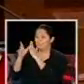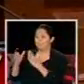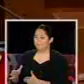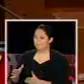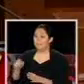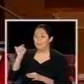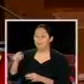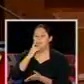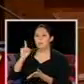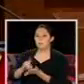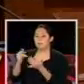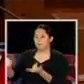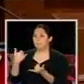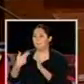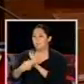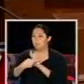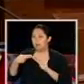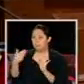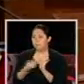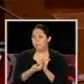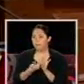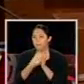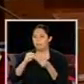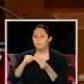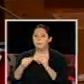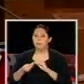our exhibit number?